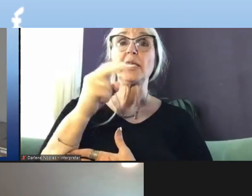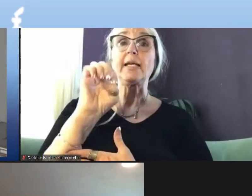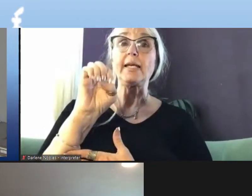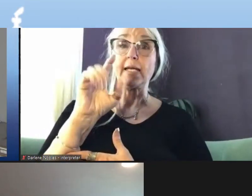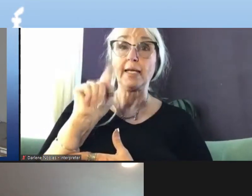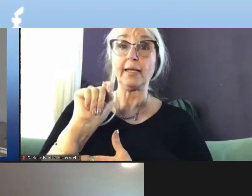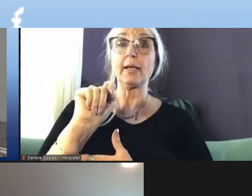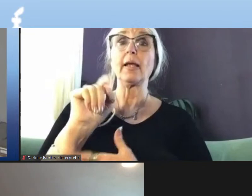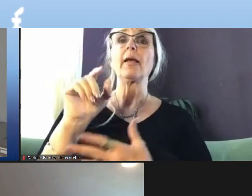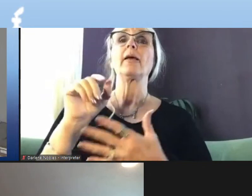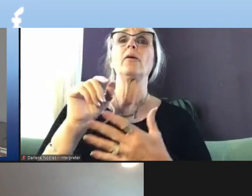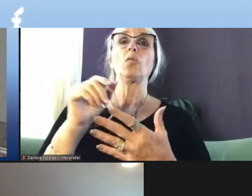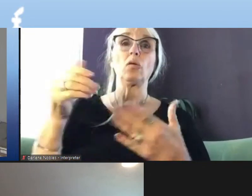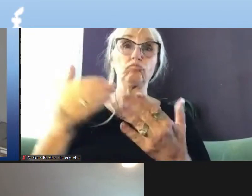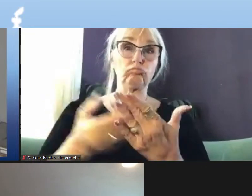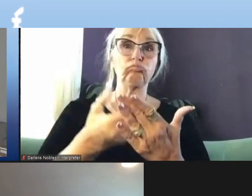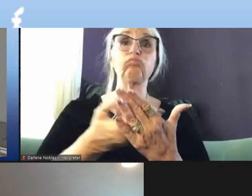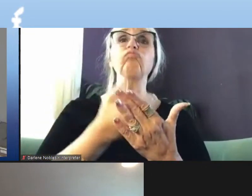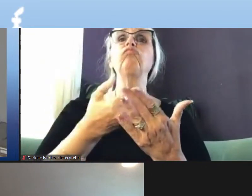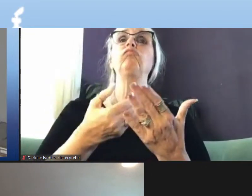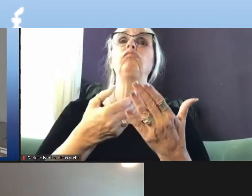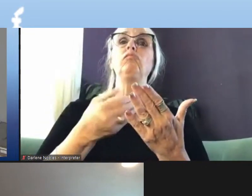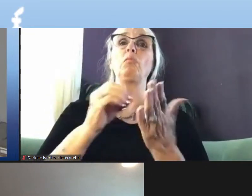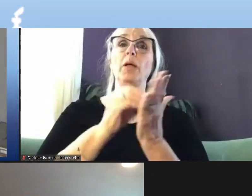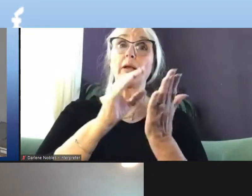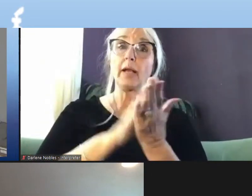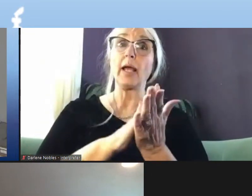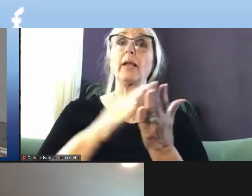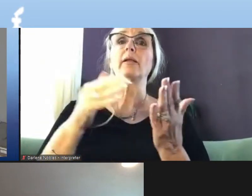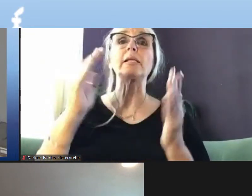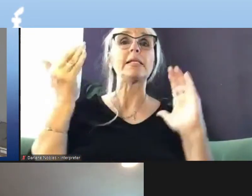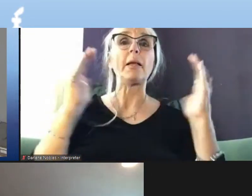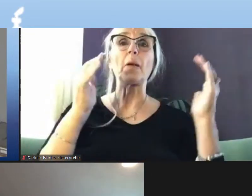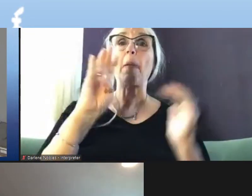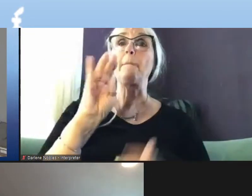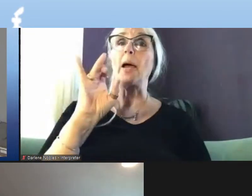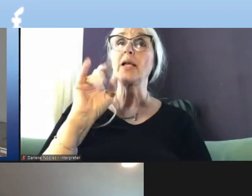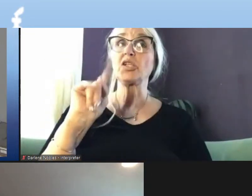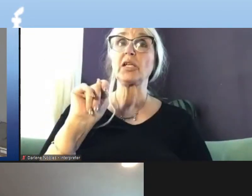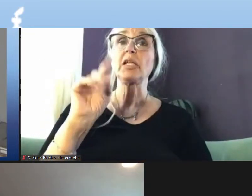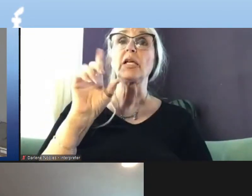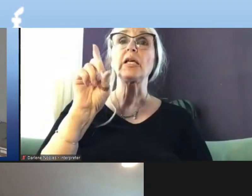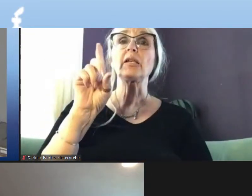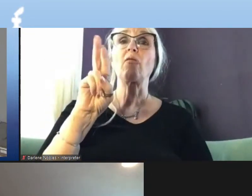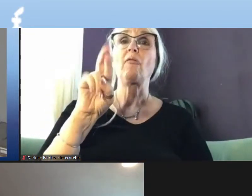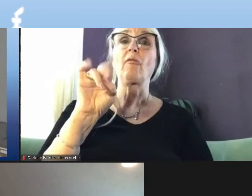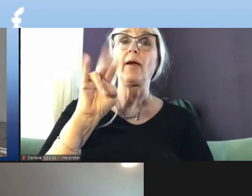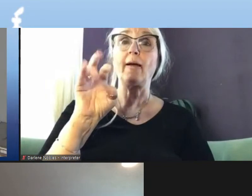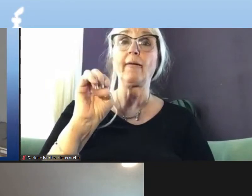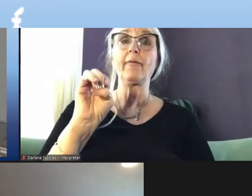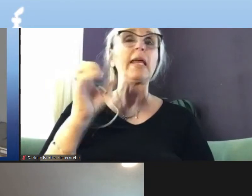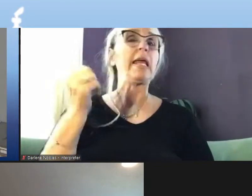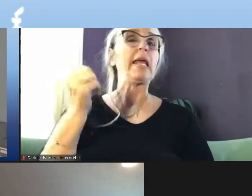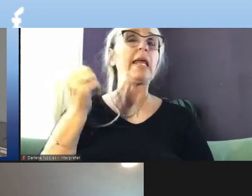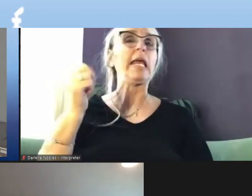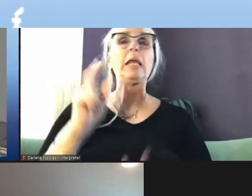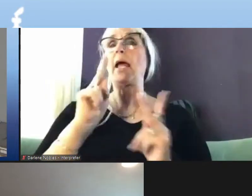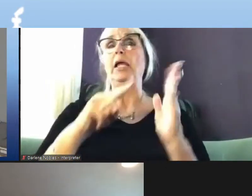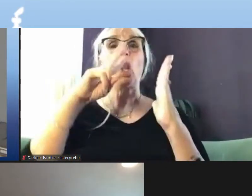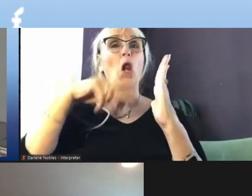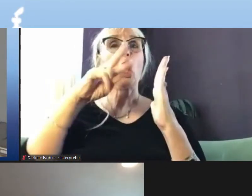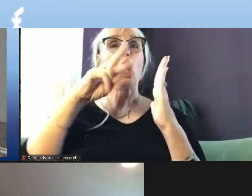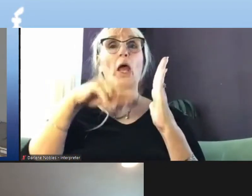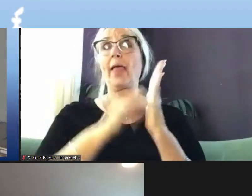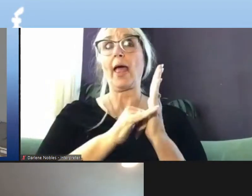drive, similar to the budget drive, that all the commissioners and anyone else can access and look at those. And then we